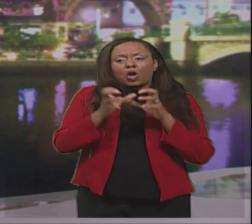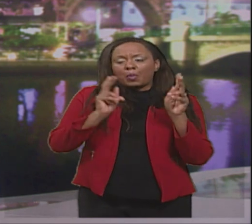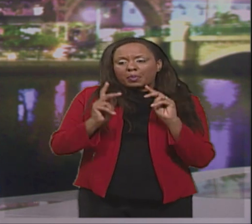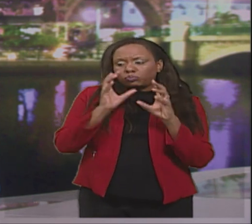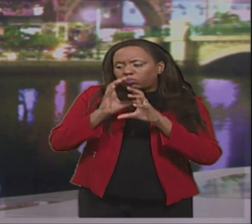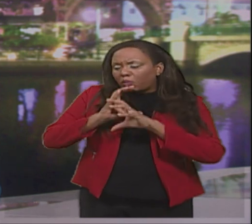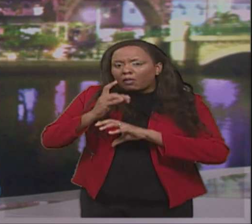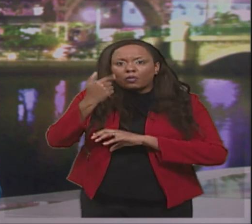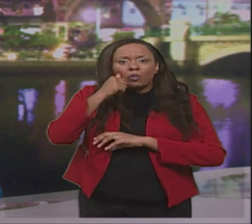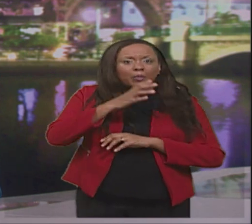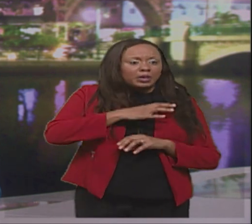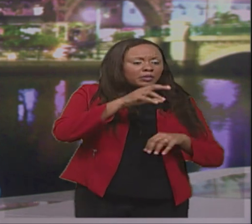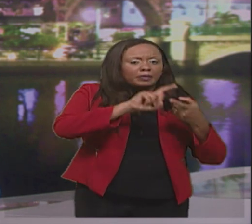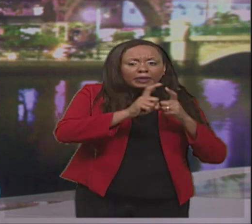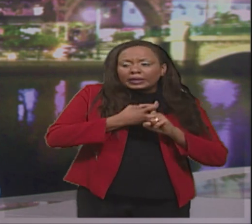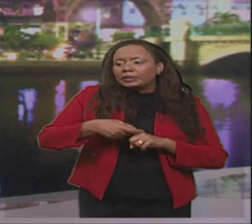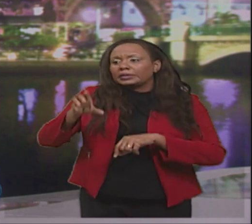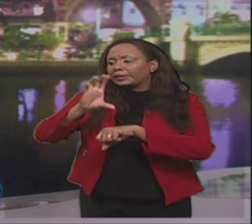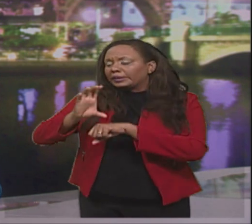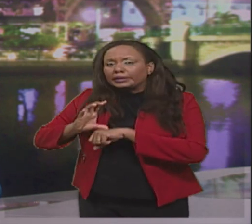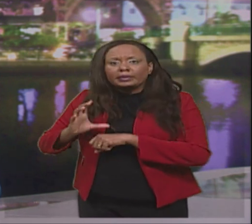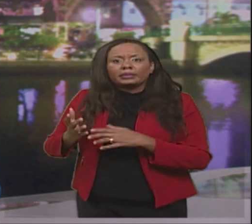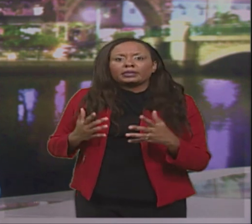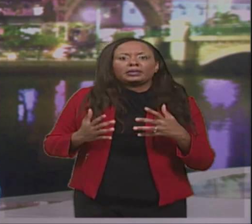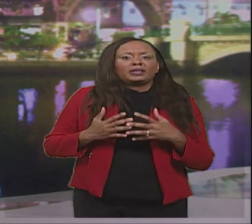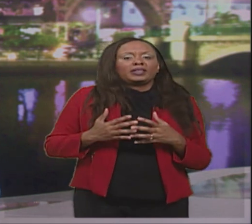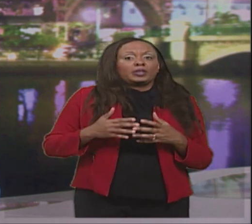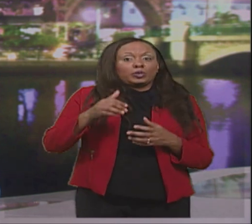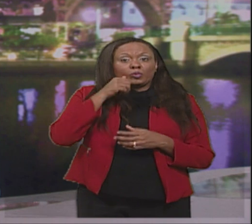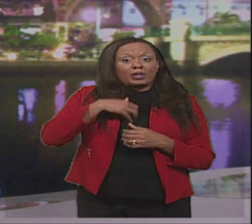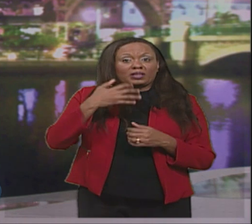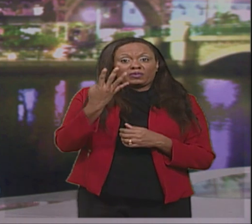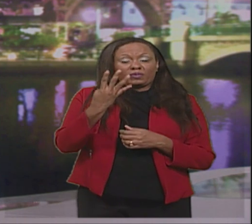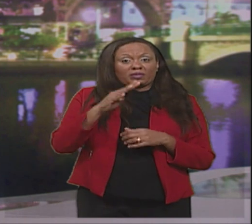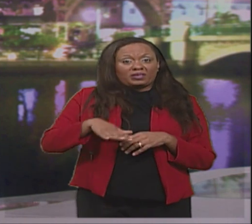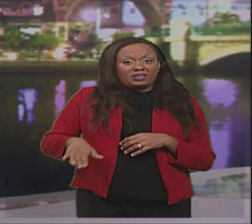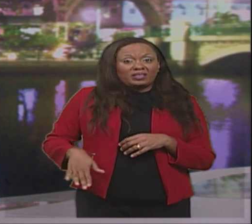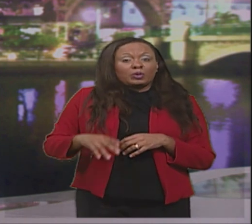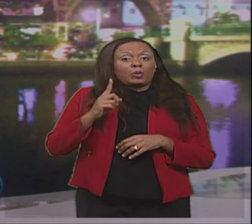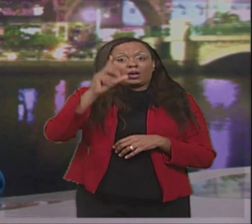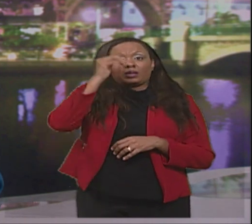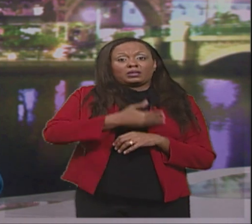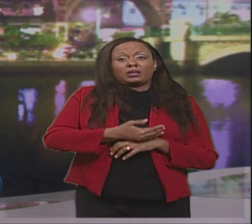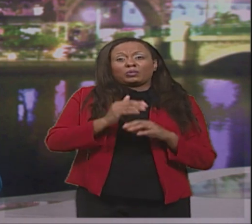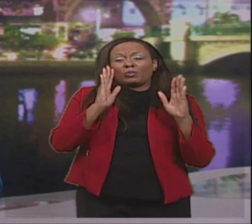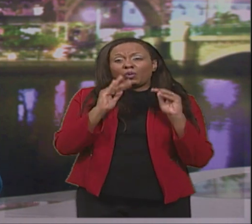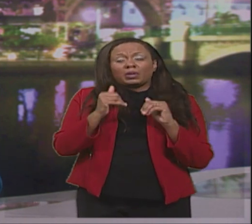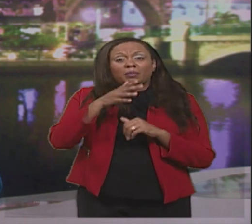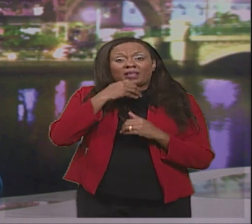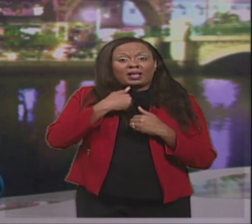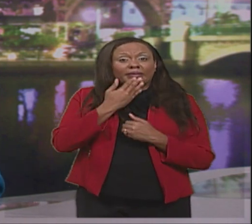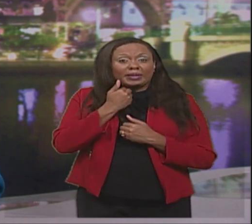churches and concerned citizens for the mother of 4. One of her sons, Herman Mears, says he's hopeful that his mother, who is diabetic